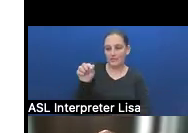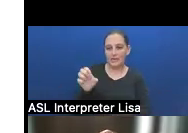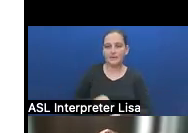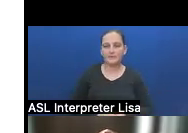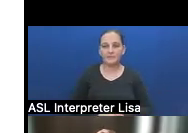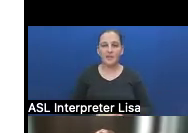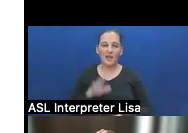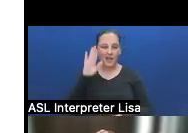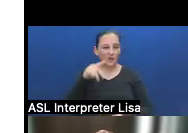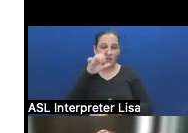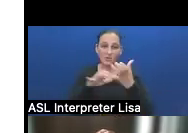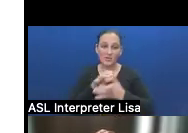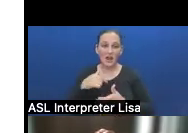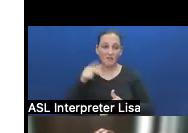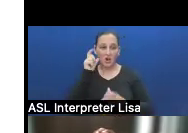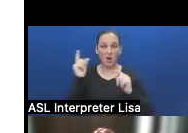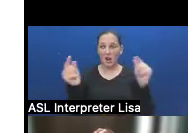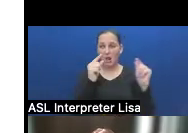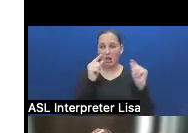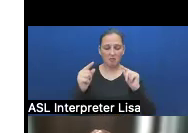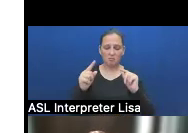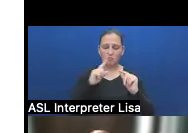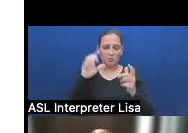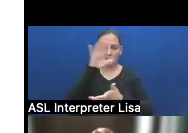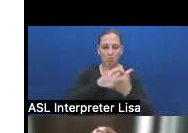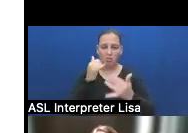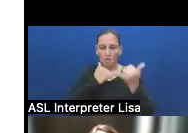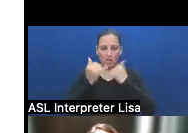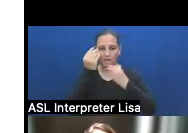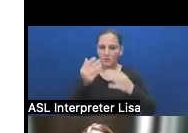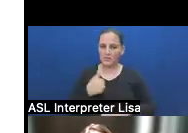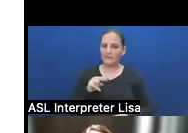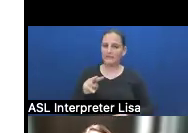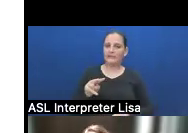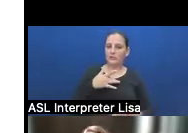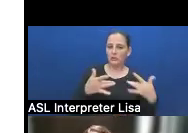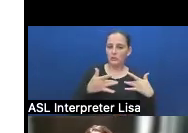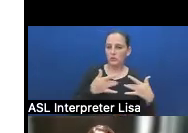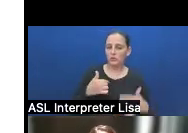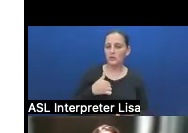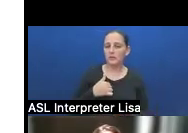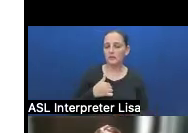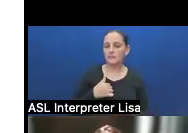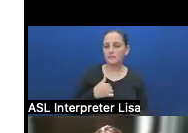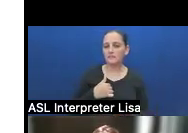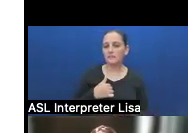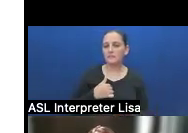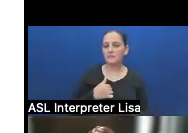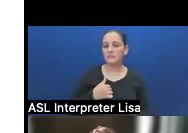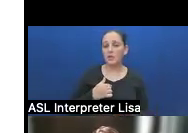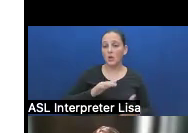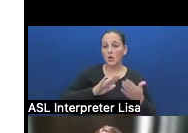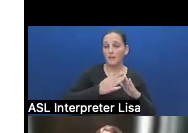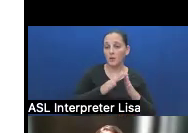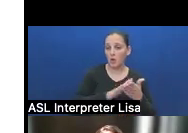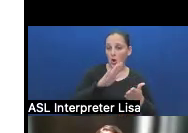have heard wrong information on this. So it is something I'm concerned about. I've also heard a community college